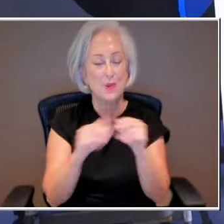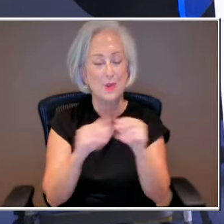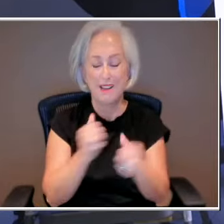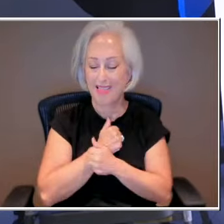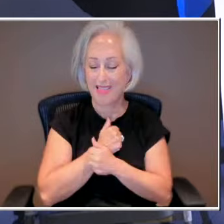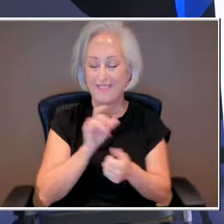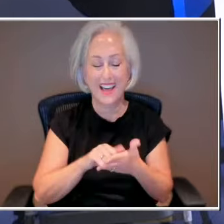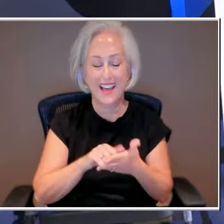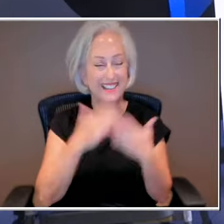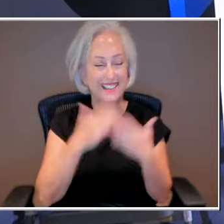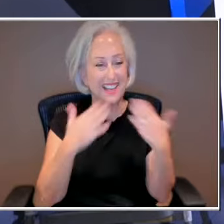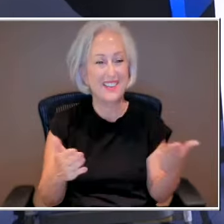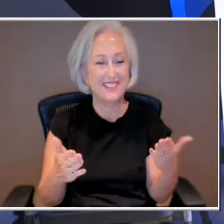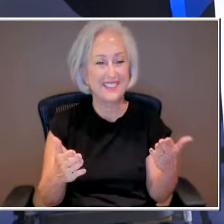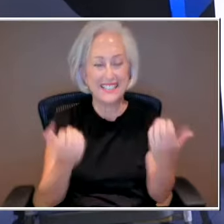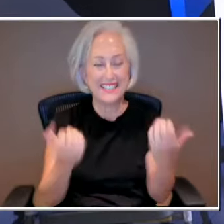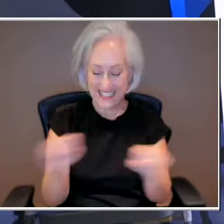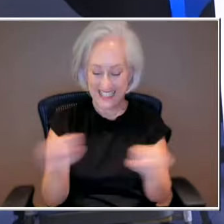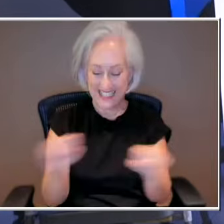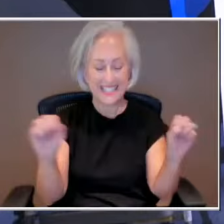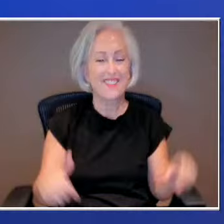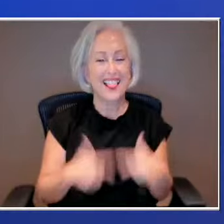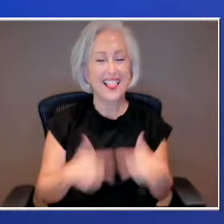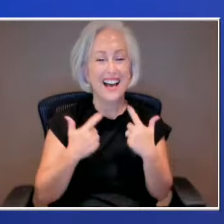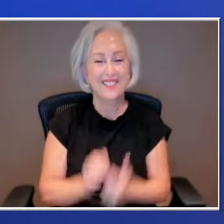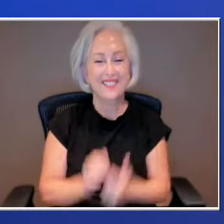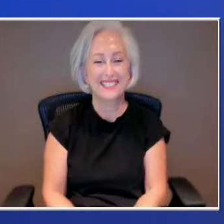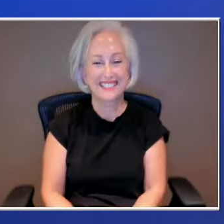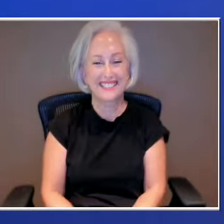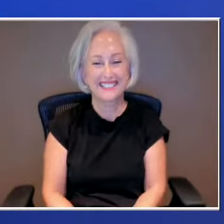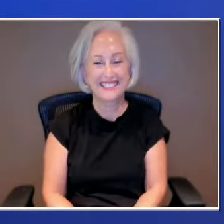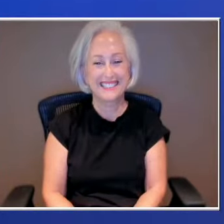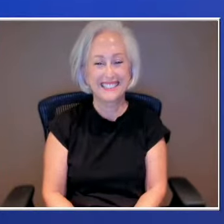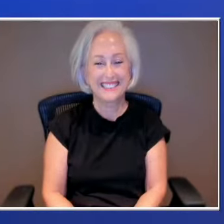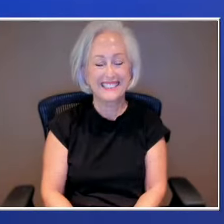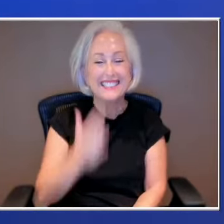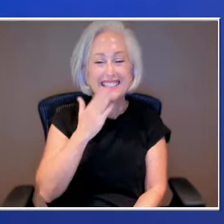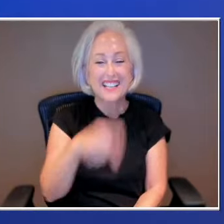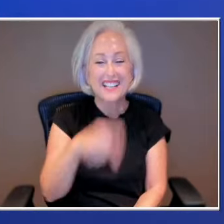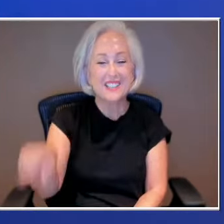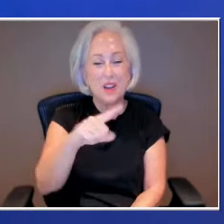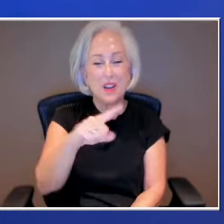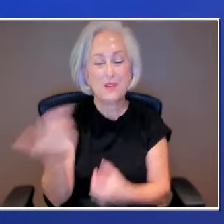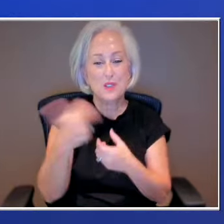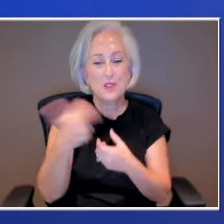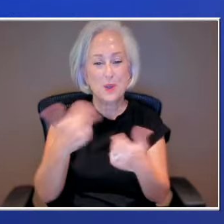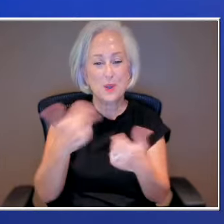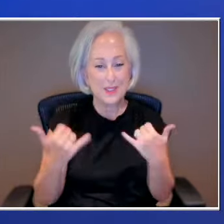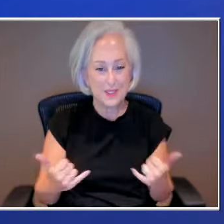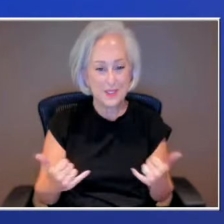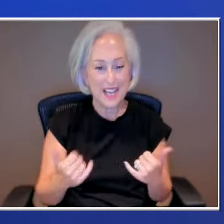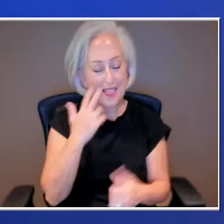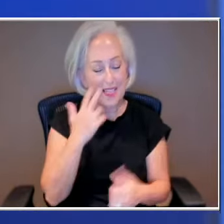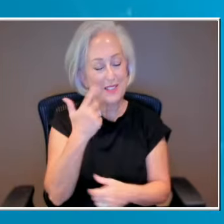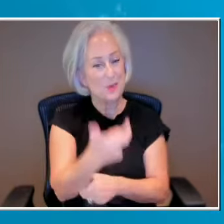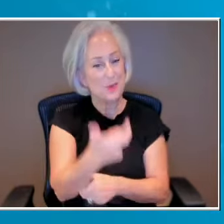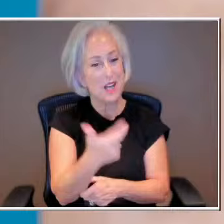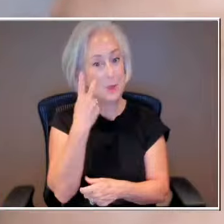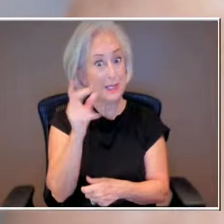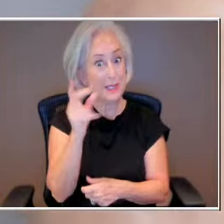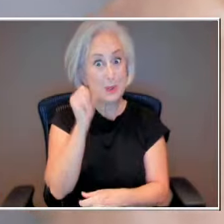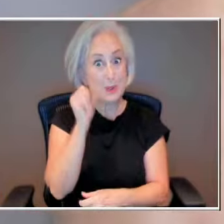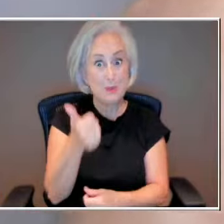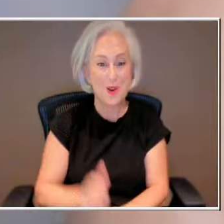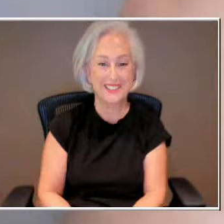lives. Saving lives. I love that. We'll do it. We'll do it right here. All right. Thanks to all of our guests today. Thanks to our viewers for being with us. We'll see you back here tomorrow.